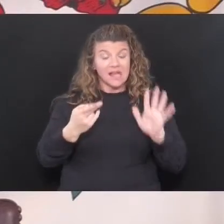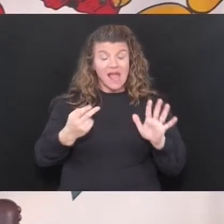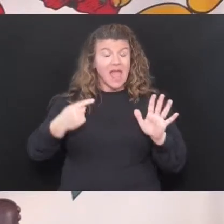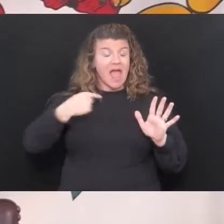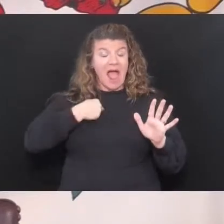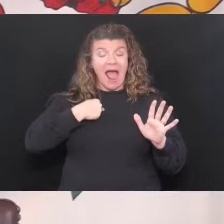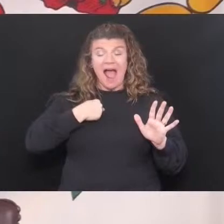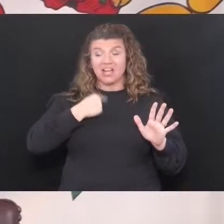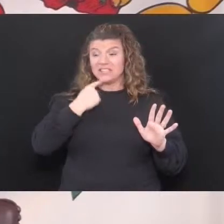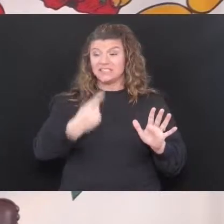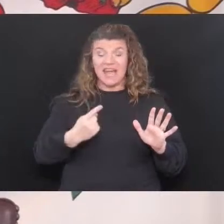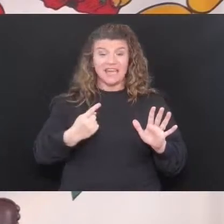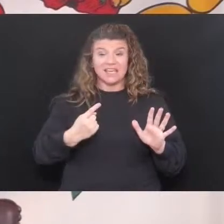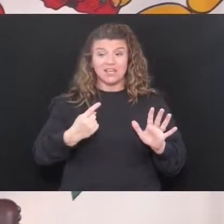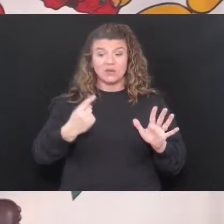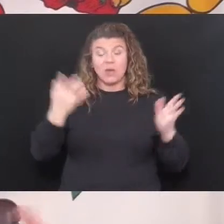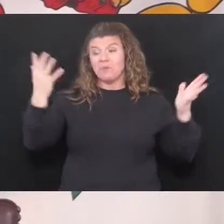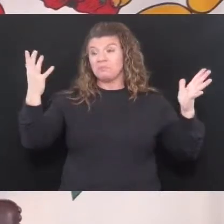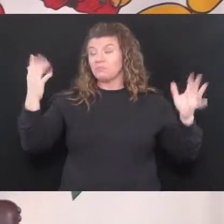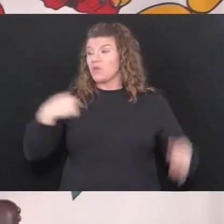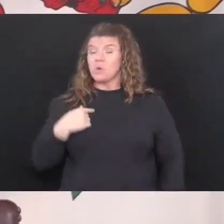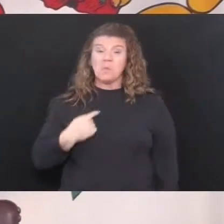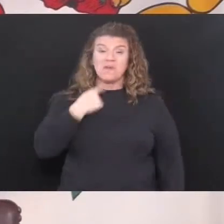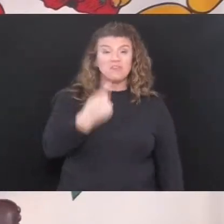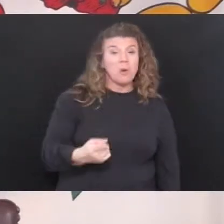here and say, well, we've told them.